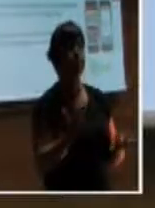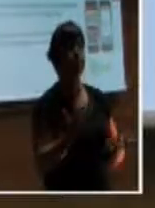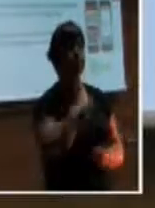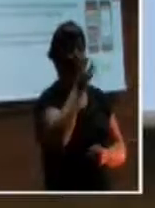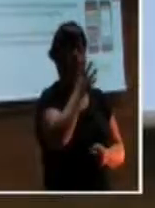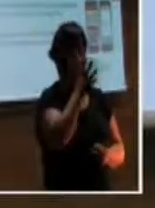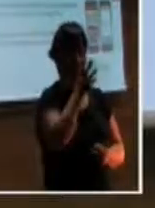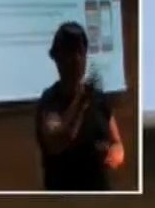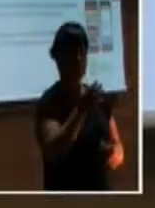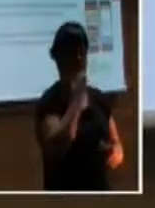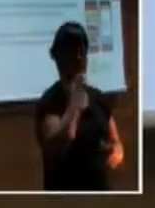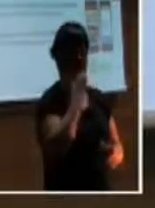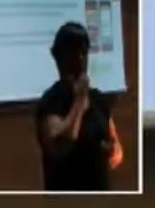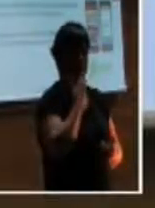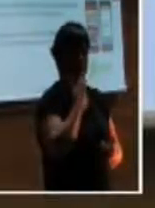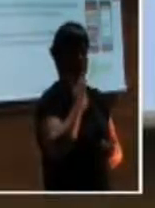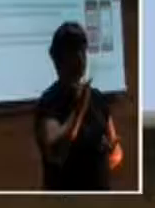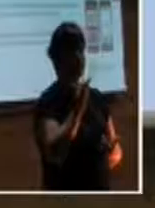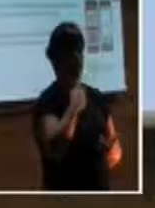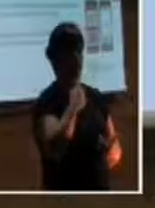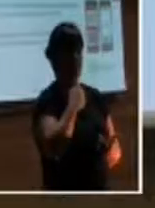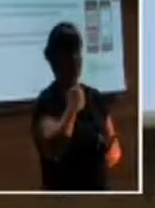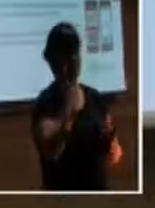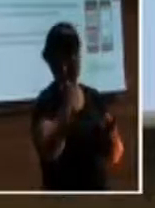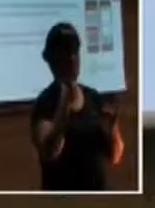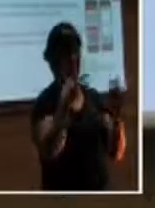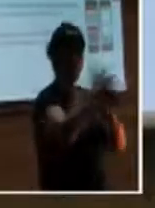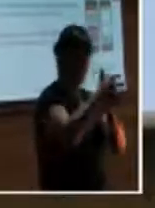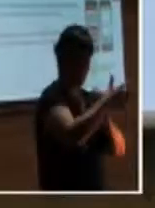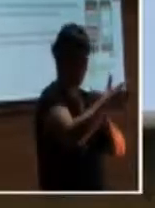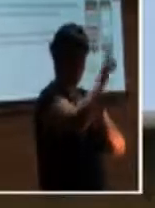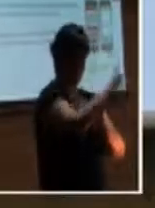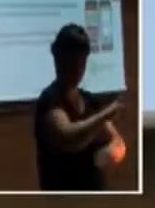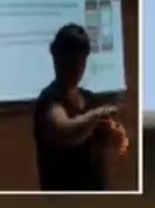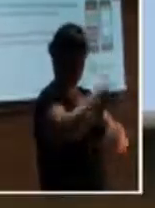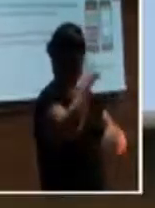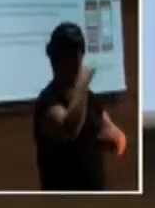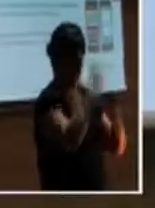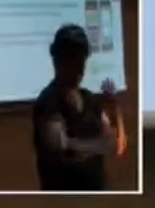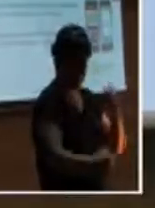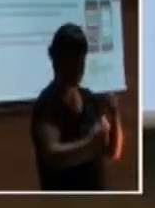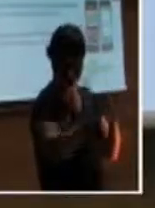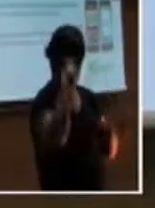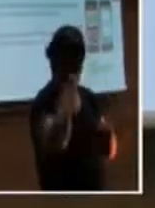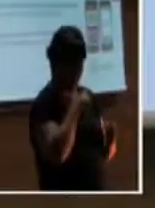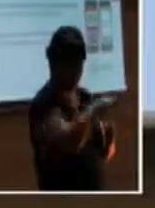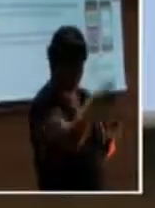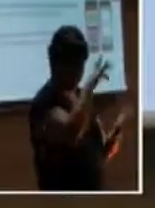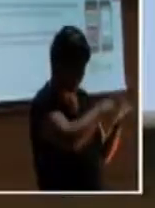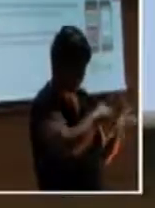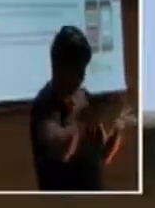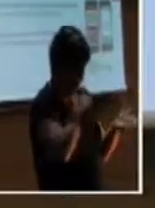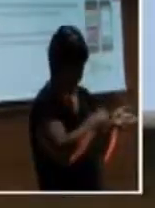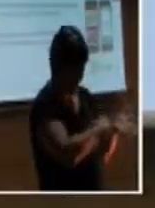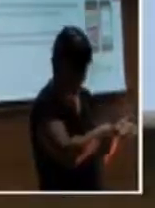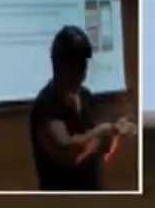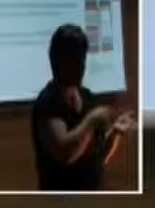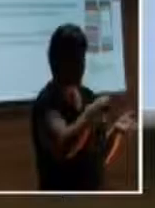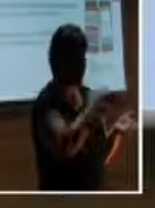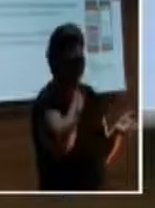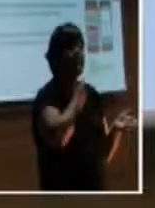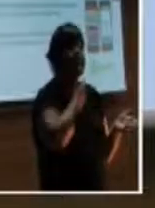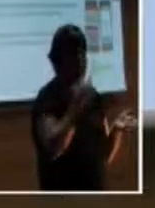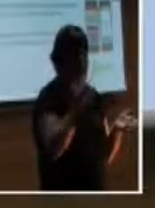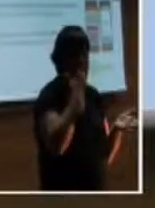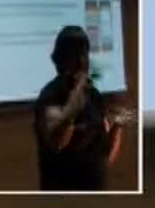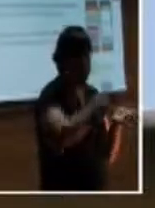like to play when you were little? Something to make the interactions easier. We're also developing another app, which is, maybe it's